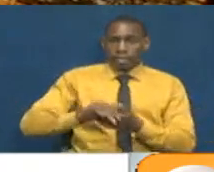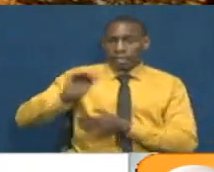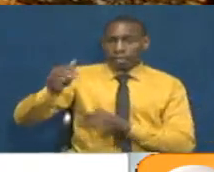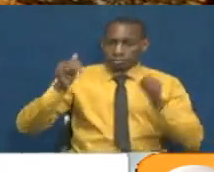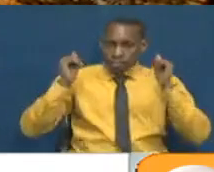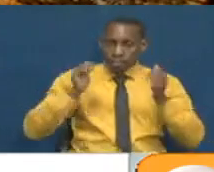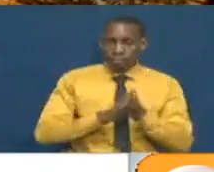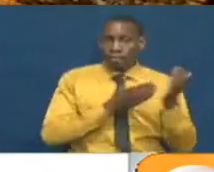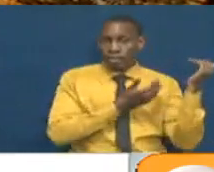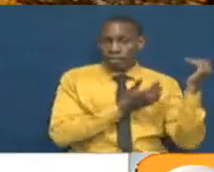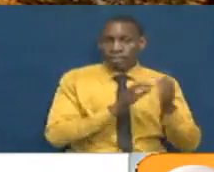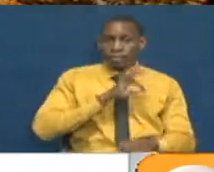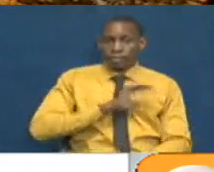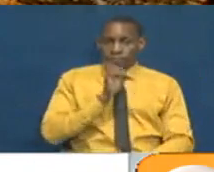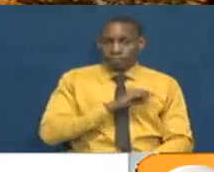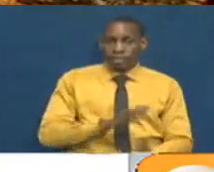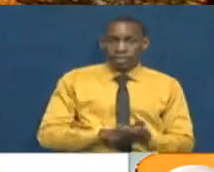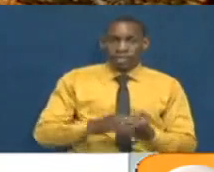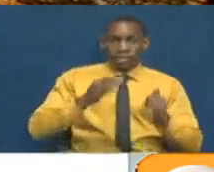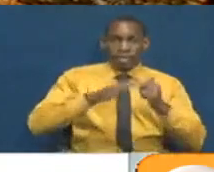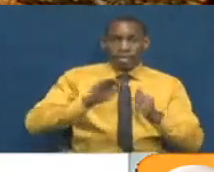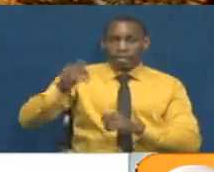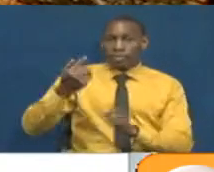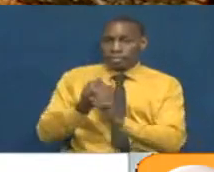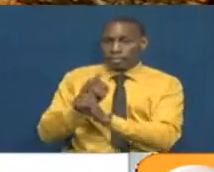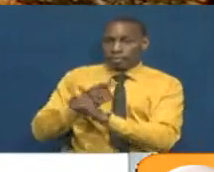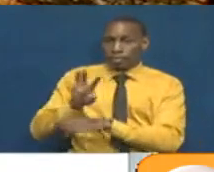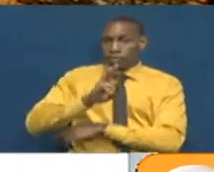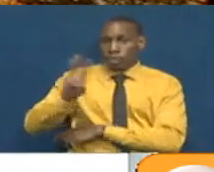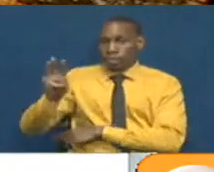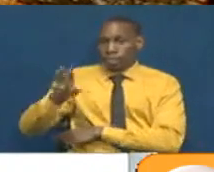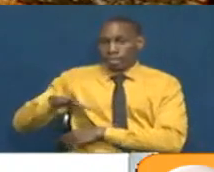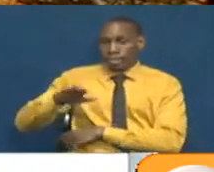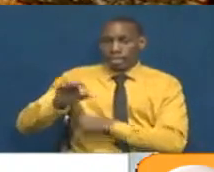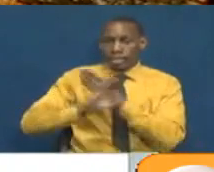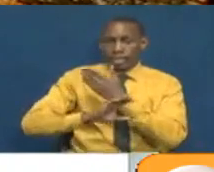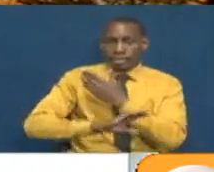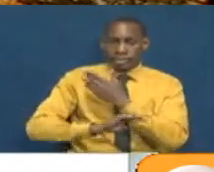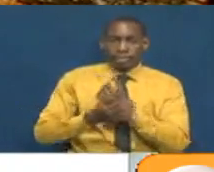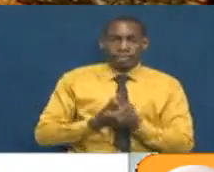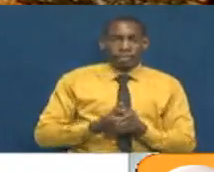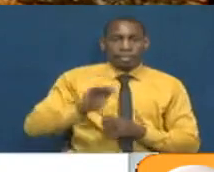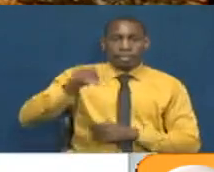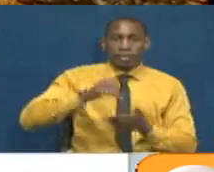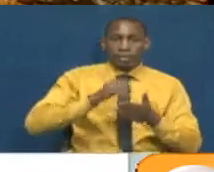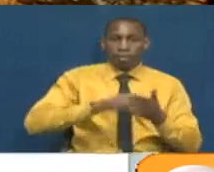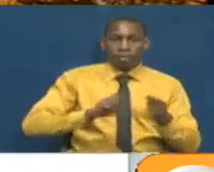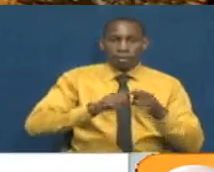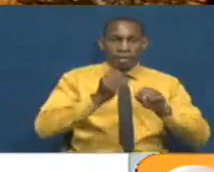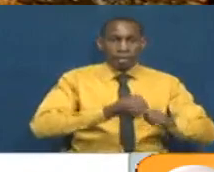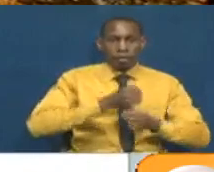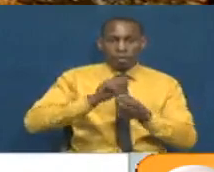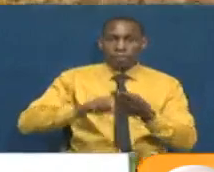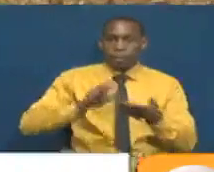county, is expected to benefit 9 other counties in the western part of the country. The counties include Homa